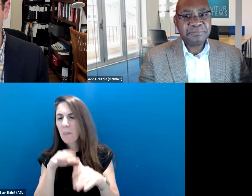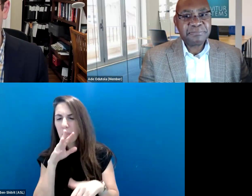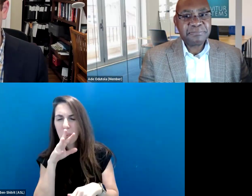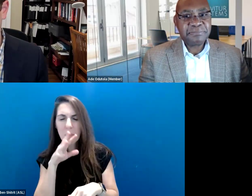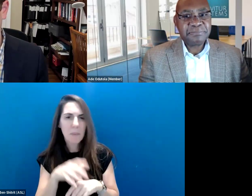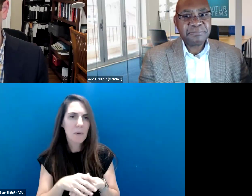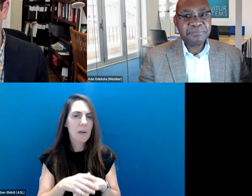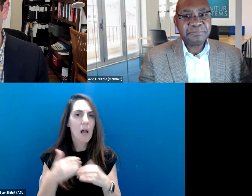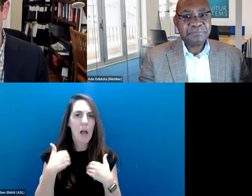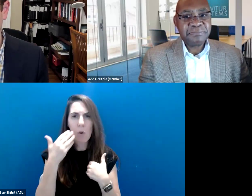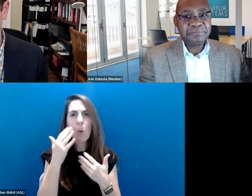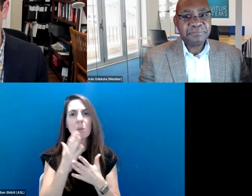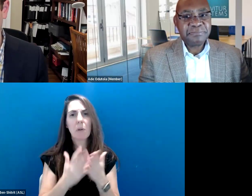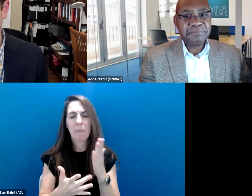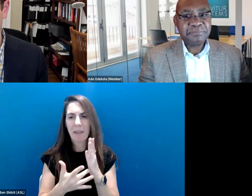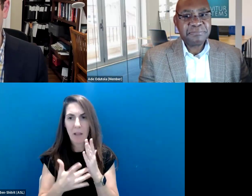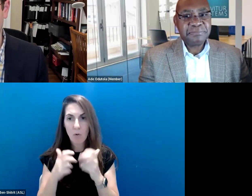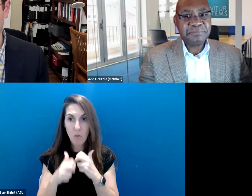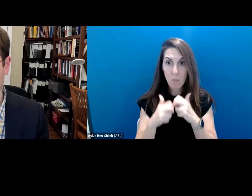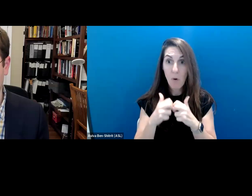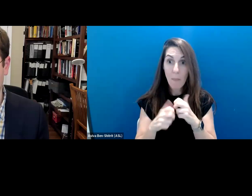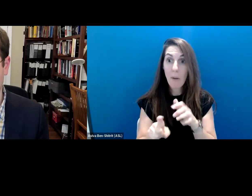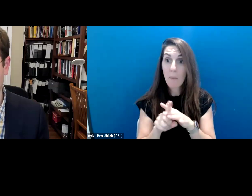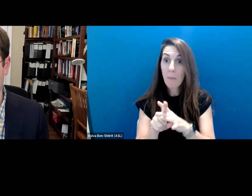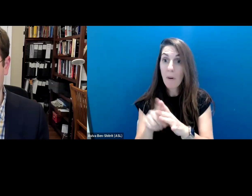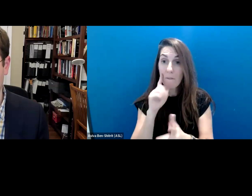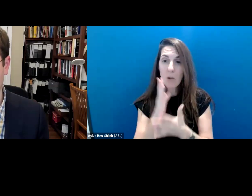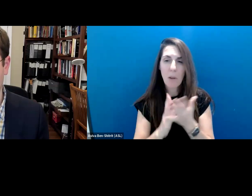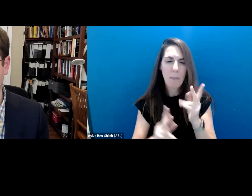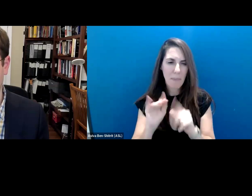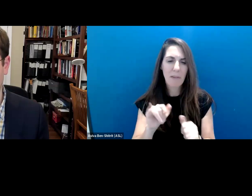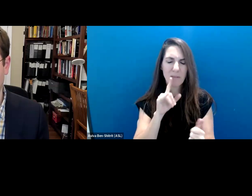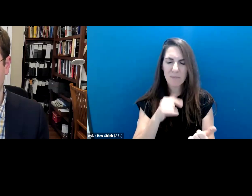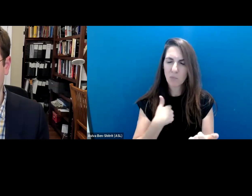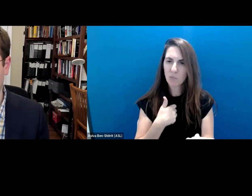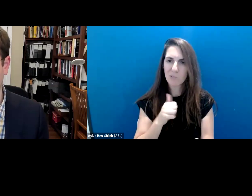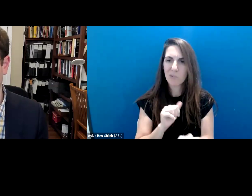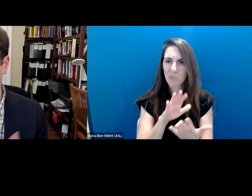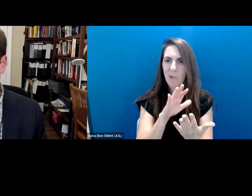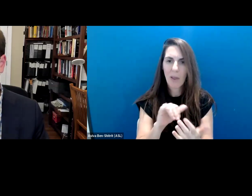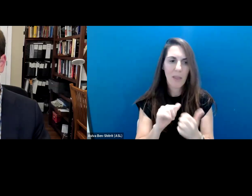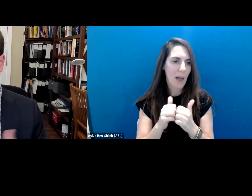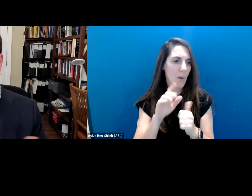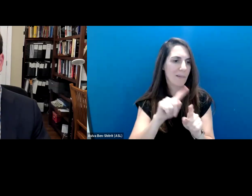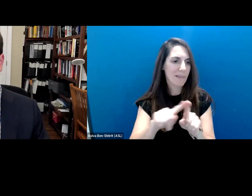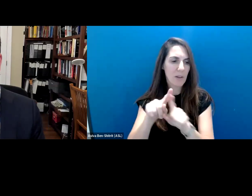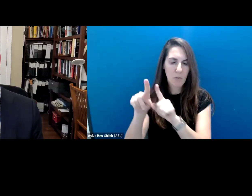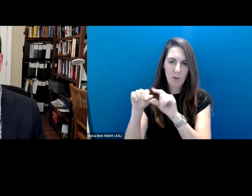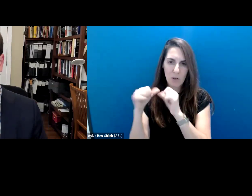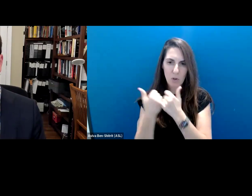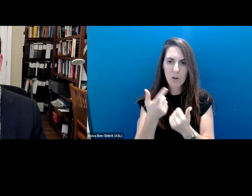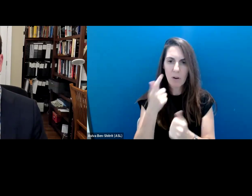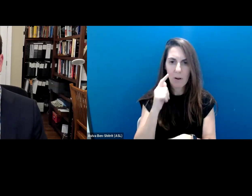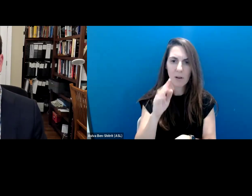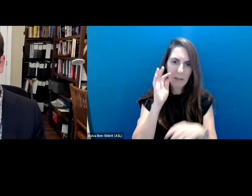some technology issues for some folks, so we'll try to make sure that that gets addressed, because I know that there were some issues with how the different agencies, the federal